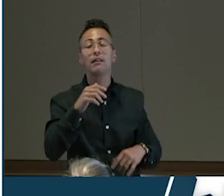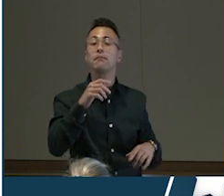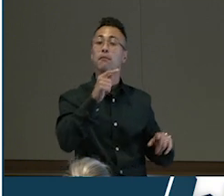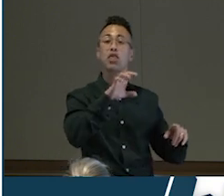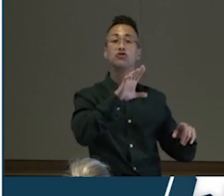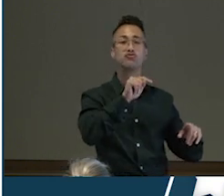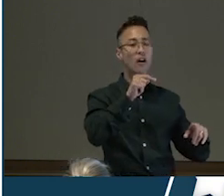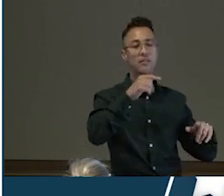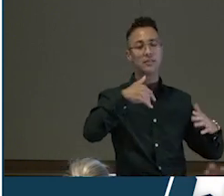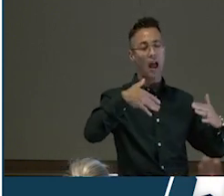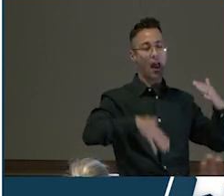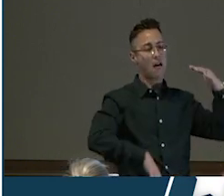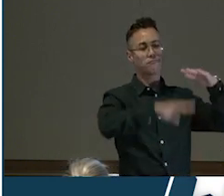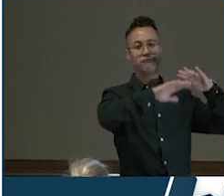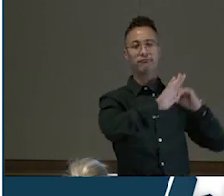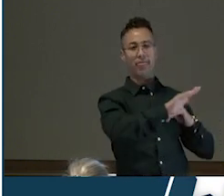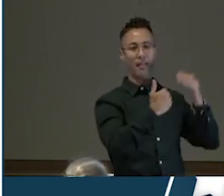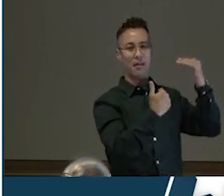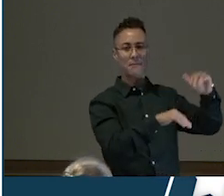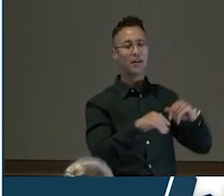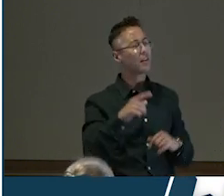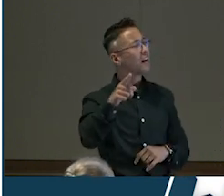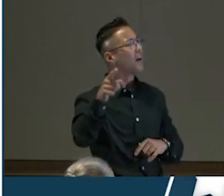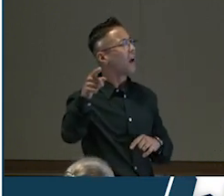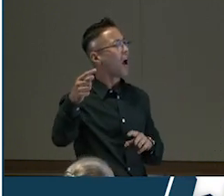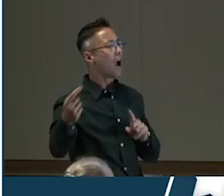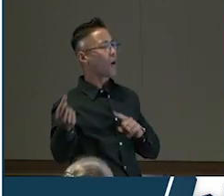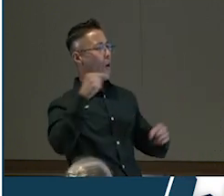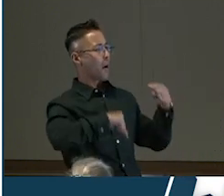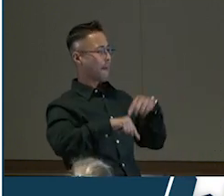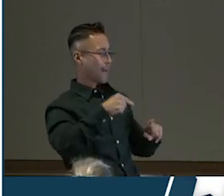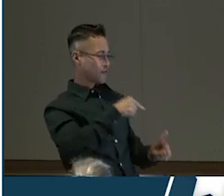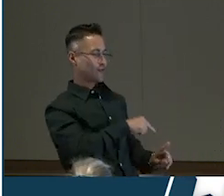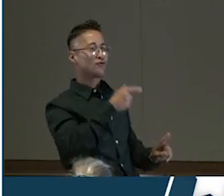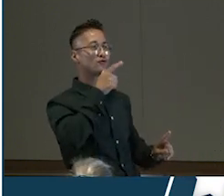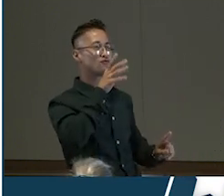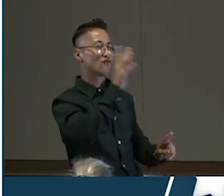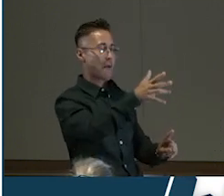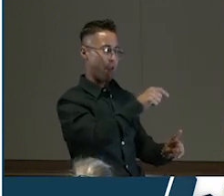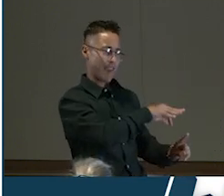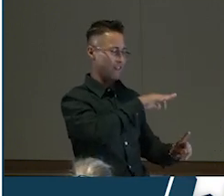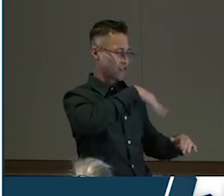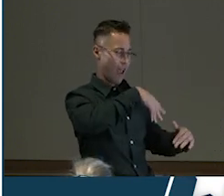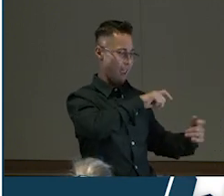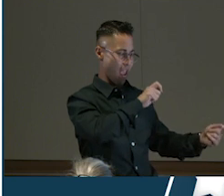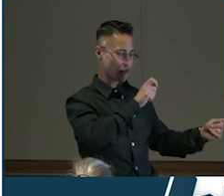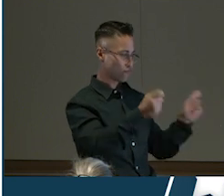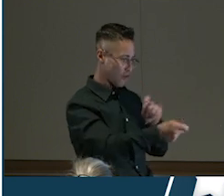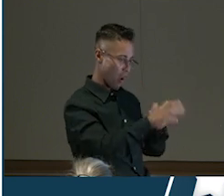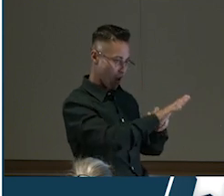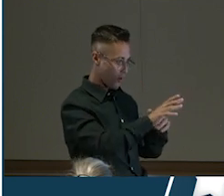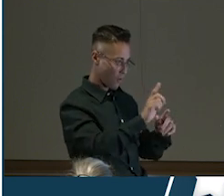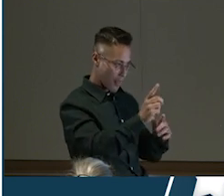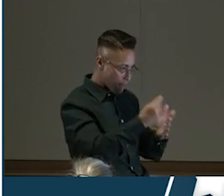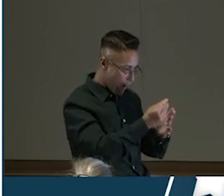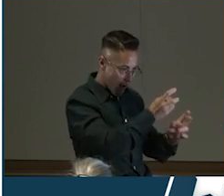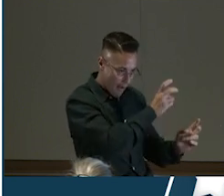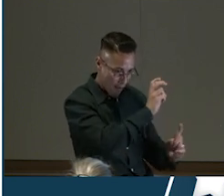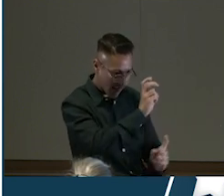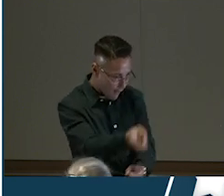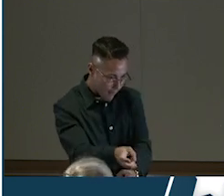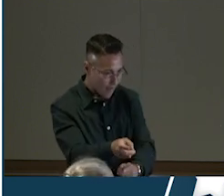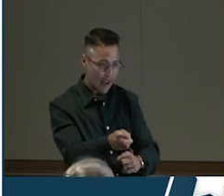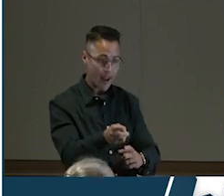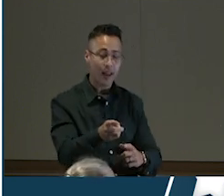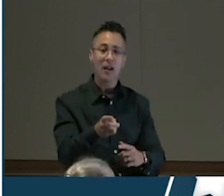exceeded its limit. And going back to grandma, if grandma doesn't change it and it comes and it gets delivered to the individual, There's a